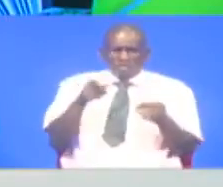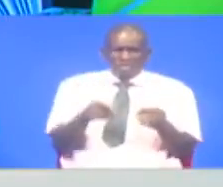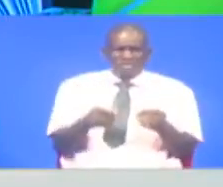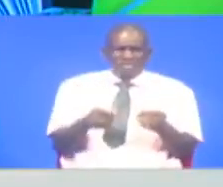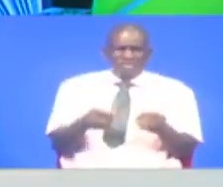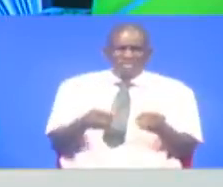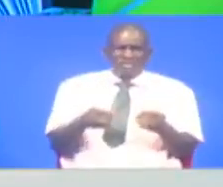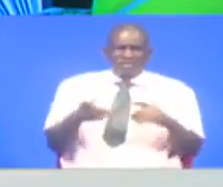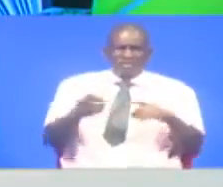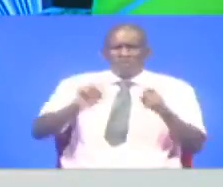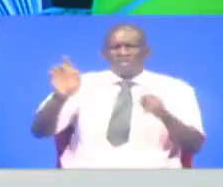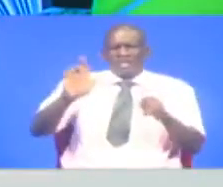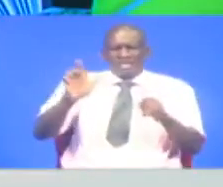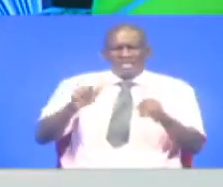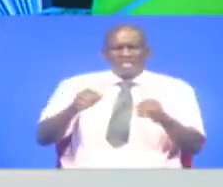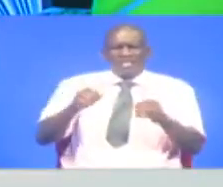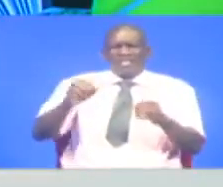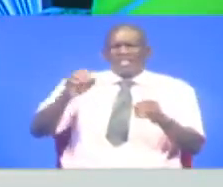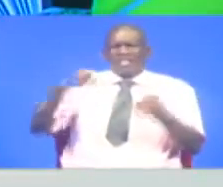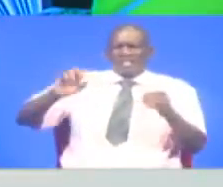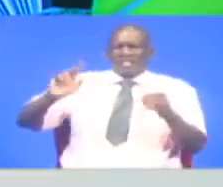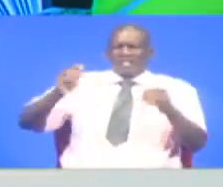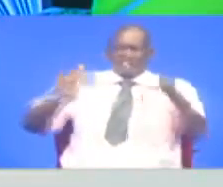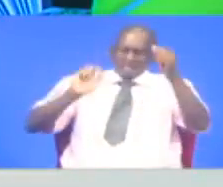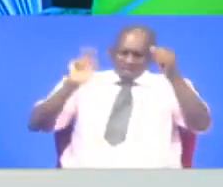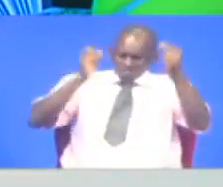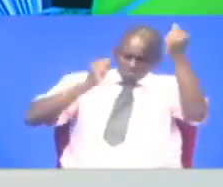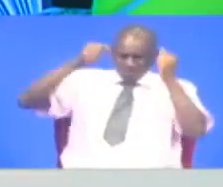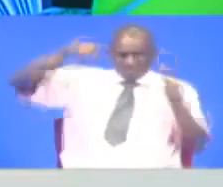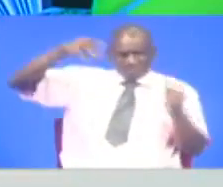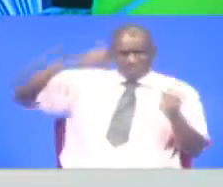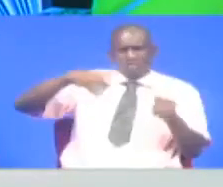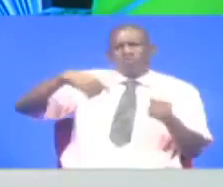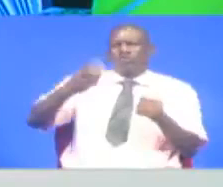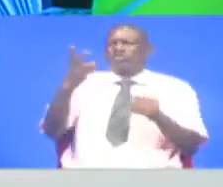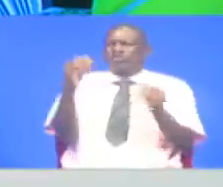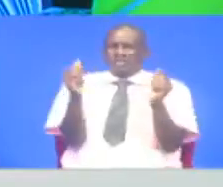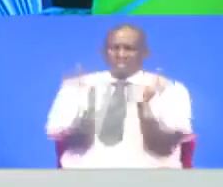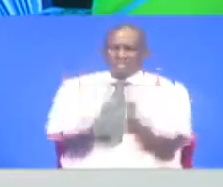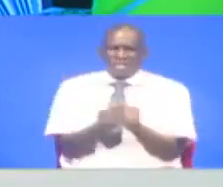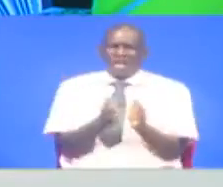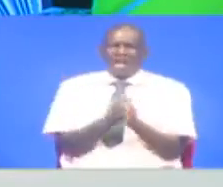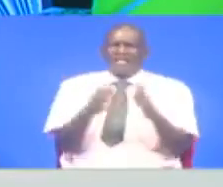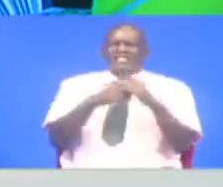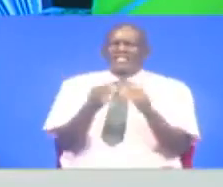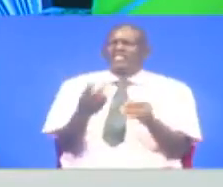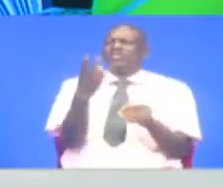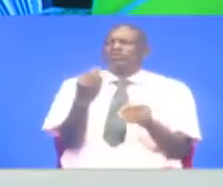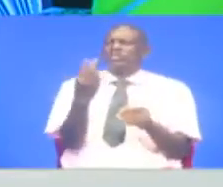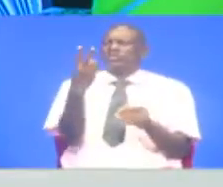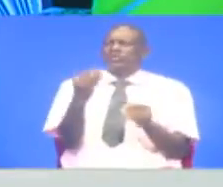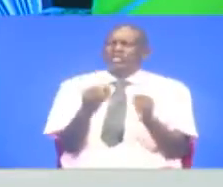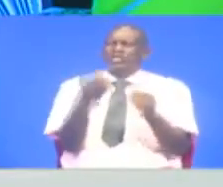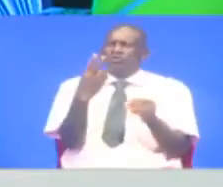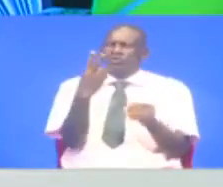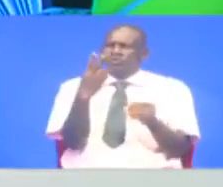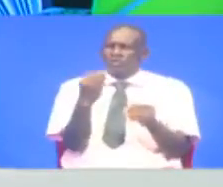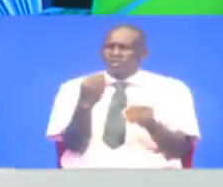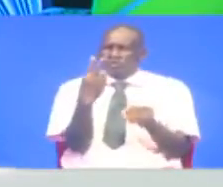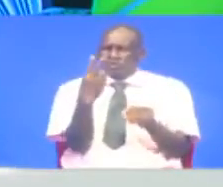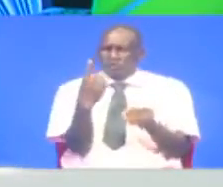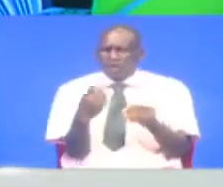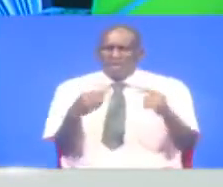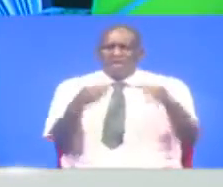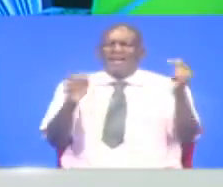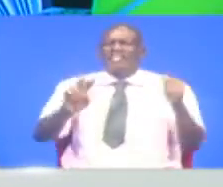won the league title back in 2010, open the 2020-21 campaign against newly promoted